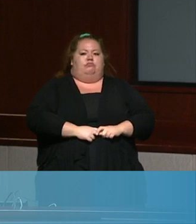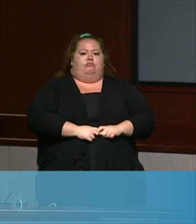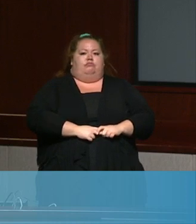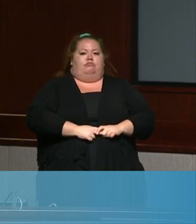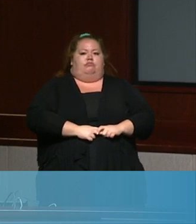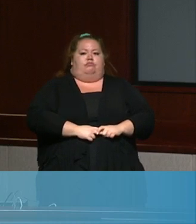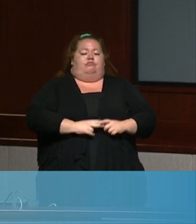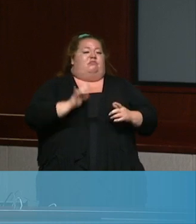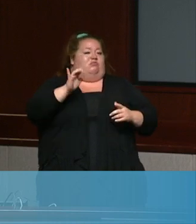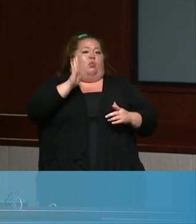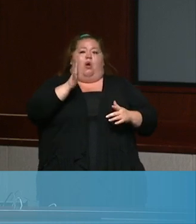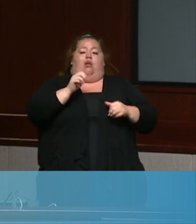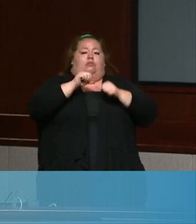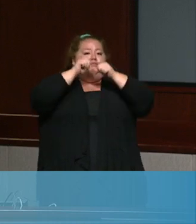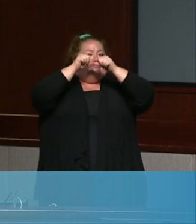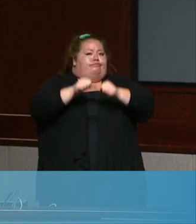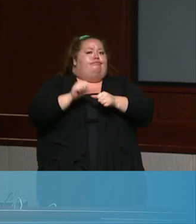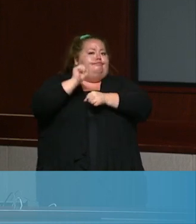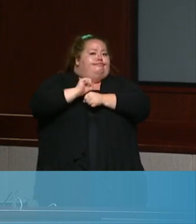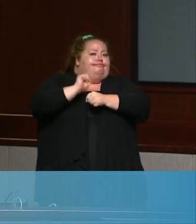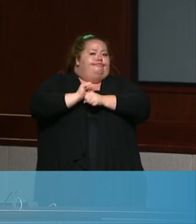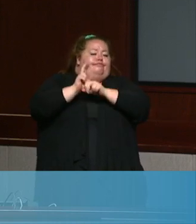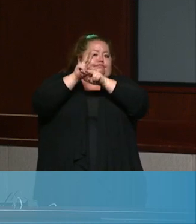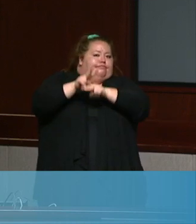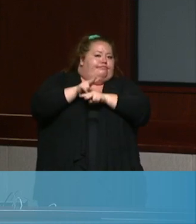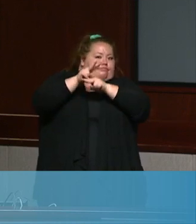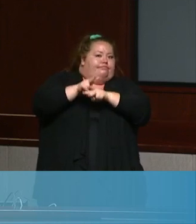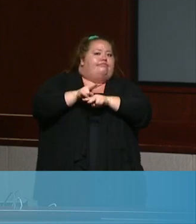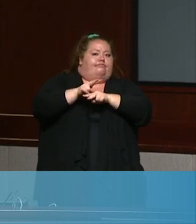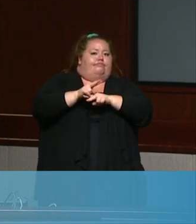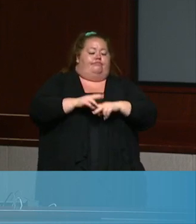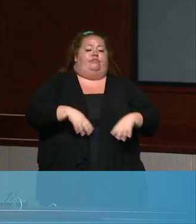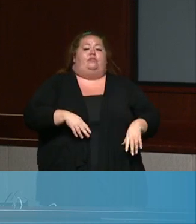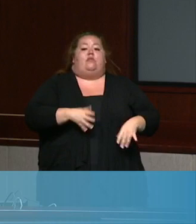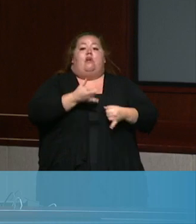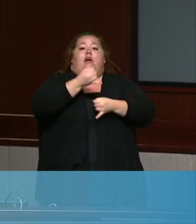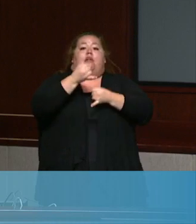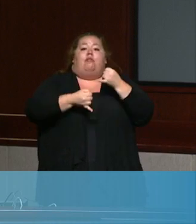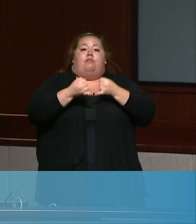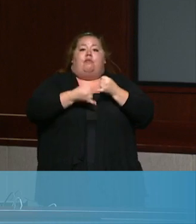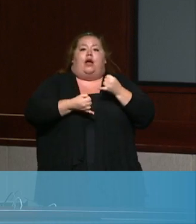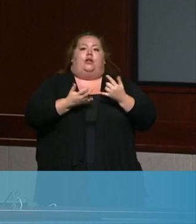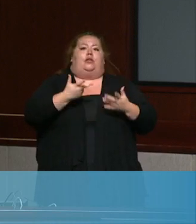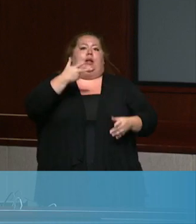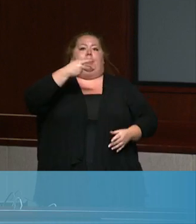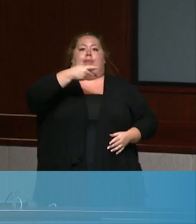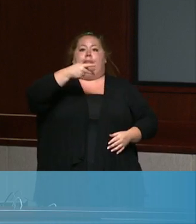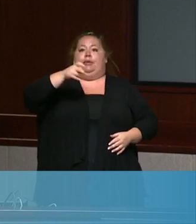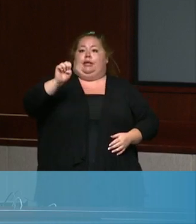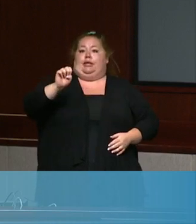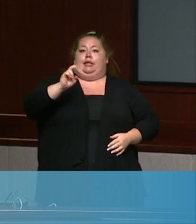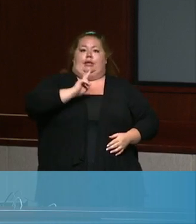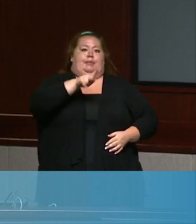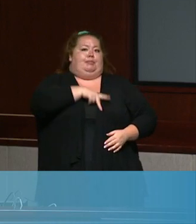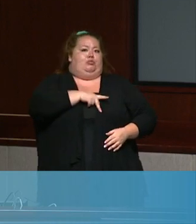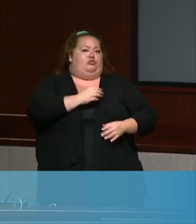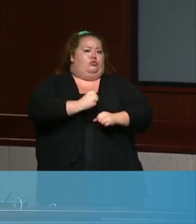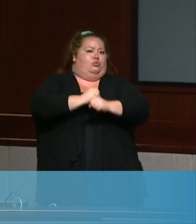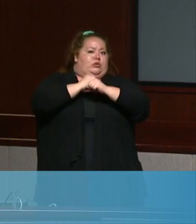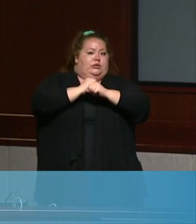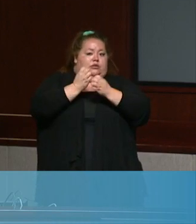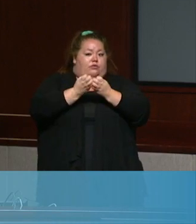continues, and we continue to monitor that very closely. And then finally, personal protective equipment always remains of interest